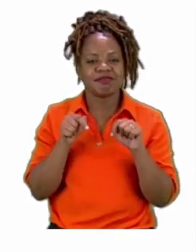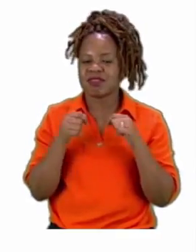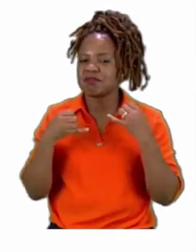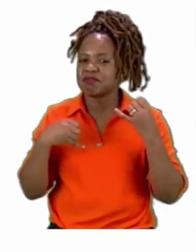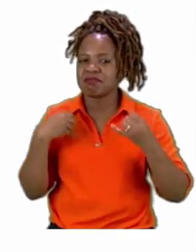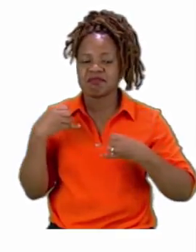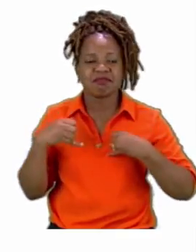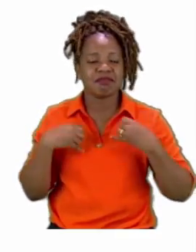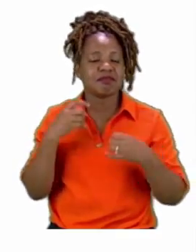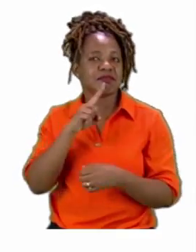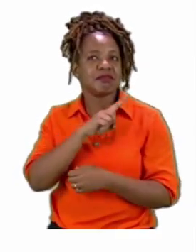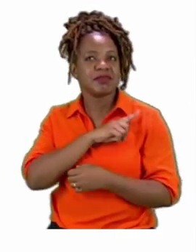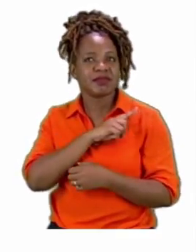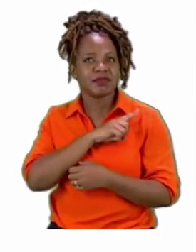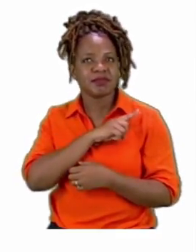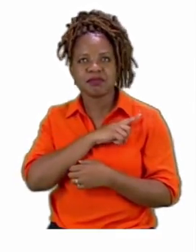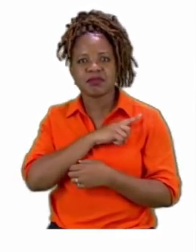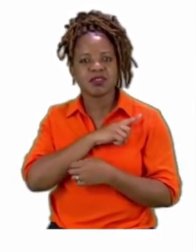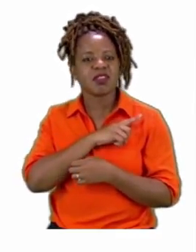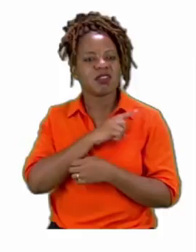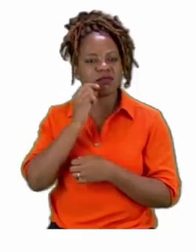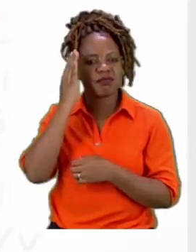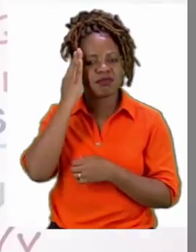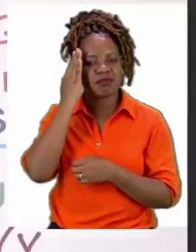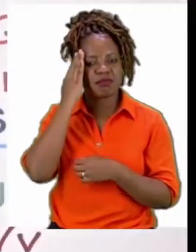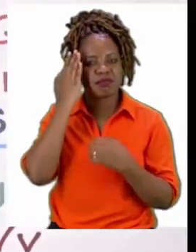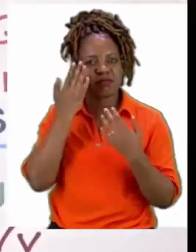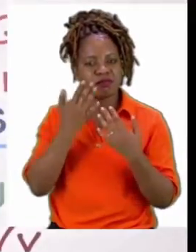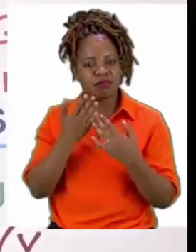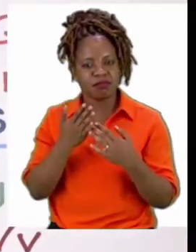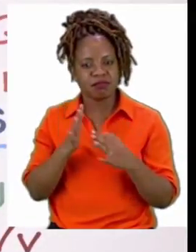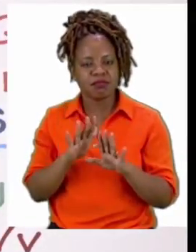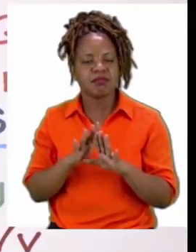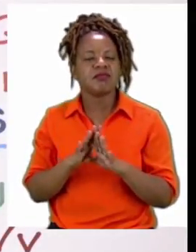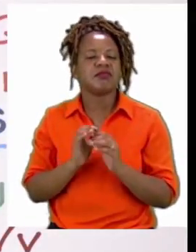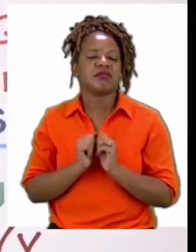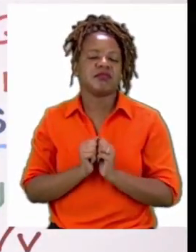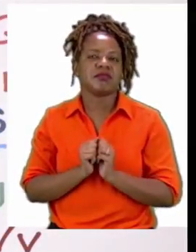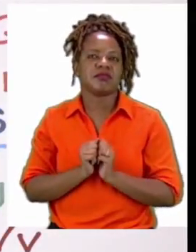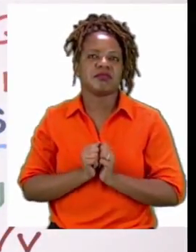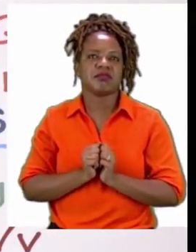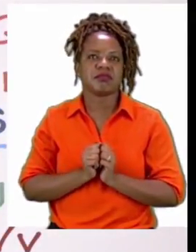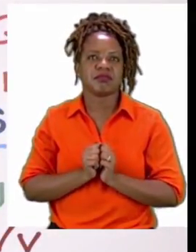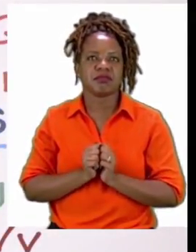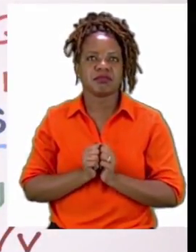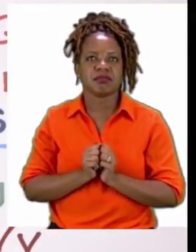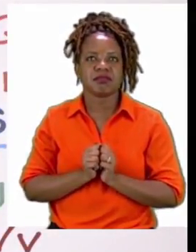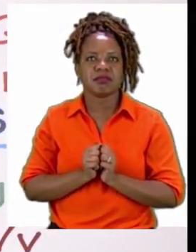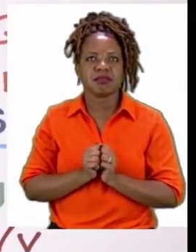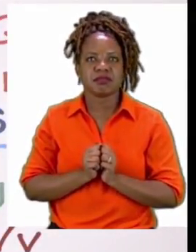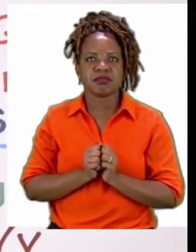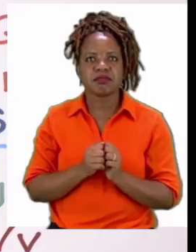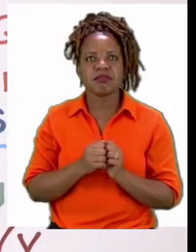the right way. Let us take a look at the board. Now on the board, I have the first 2 and